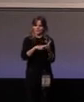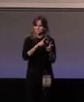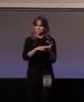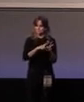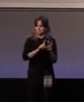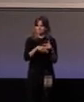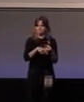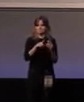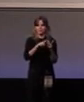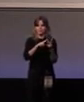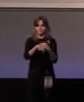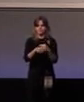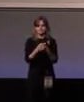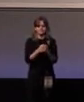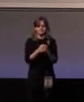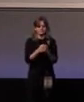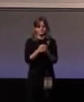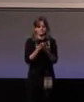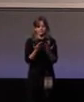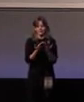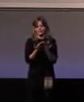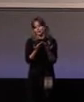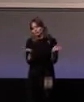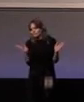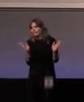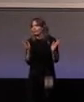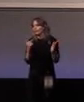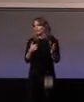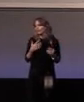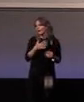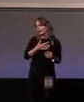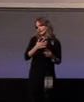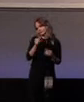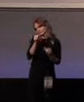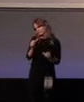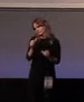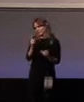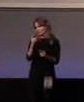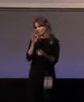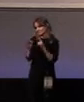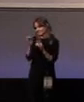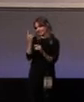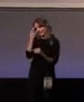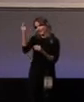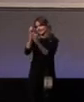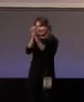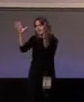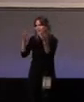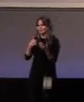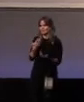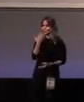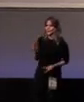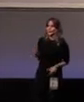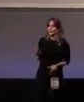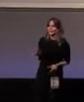of ie wel in general a bit like to to favour and ideology betaald don't have it anymore en